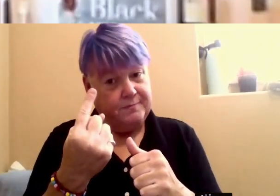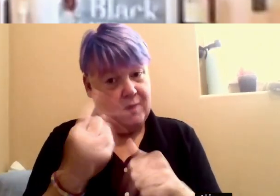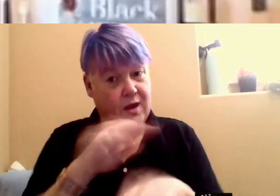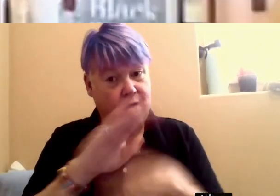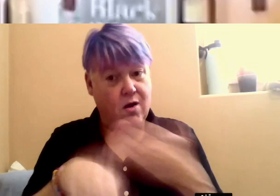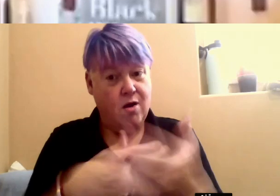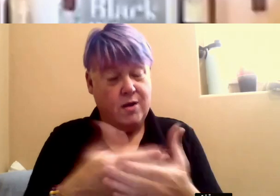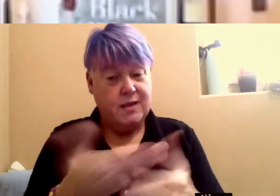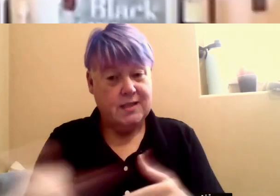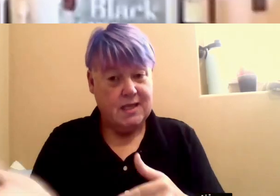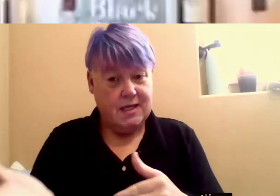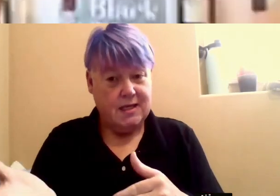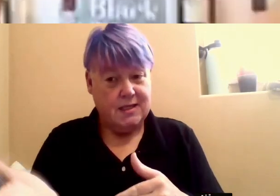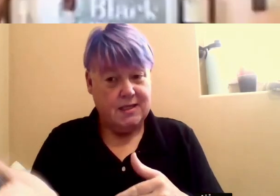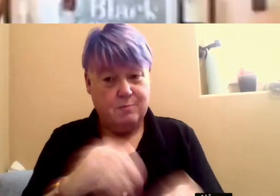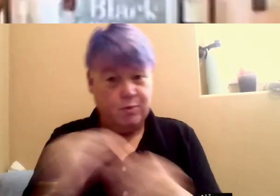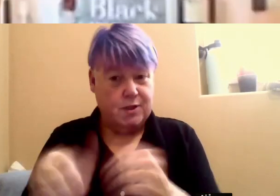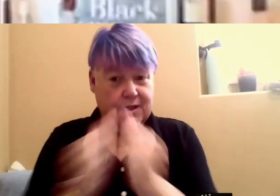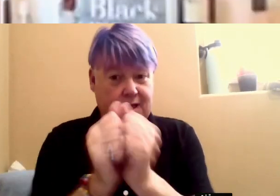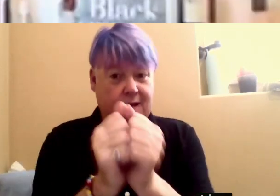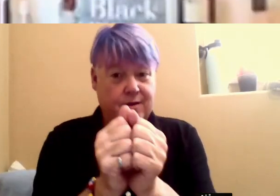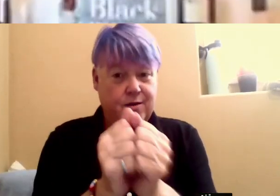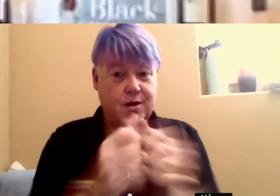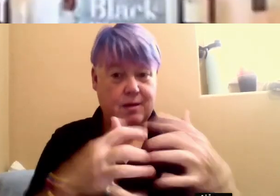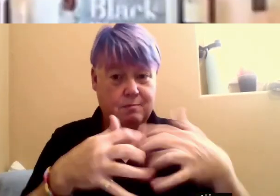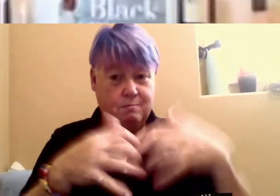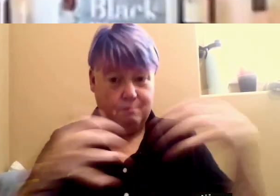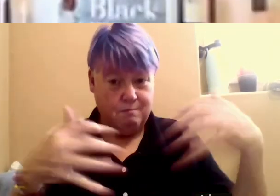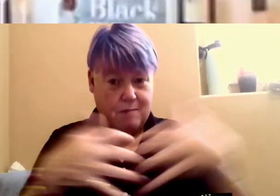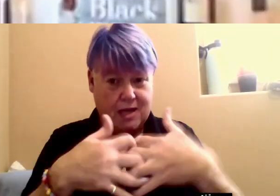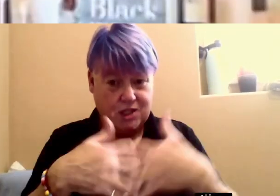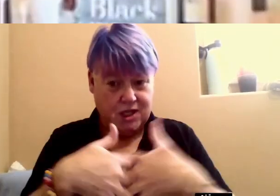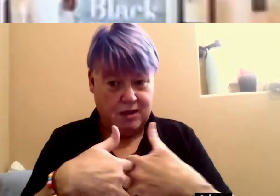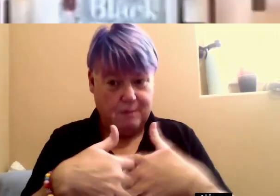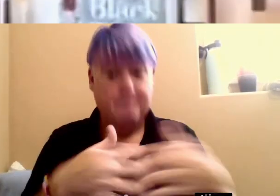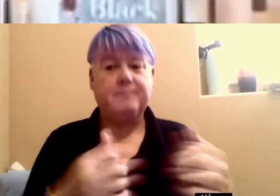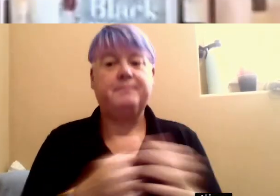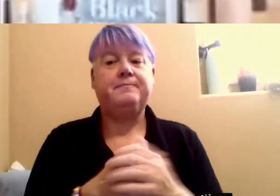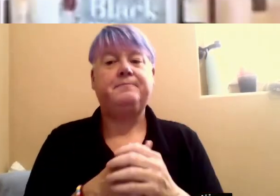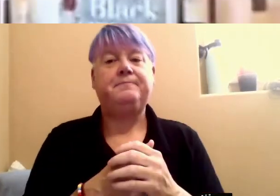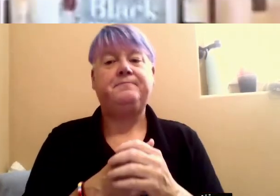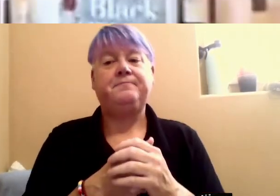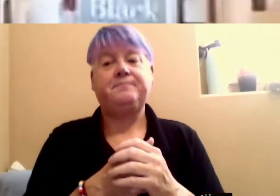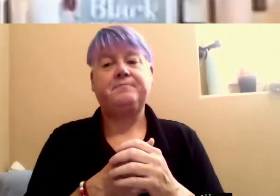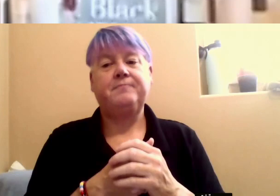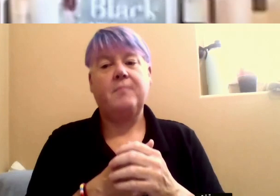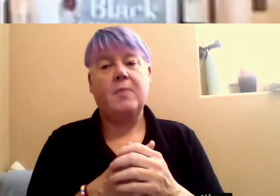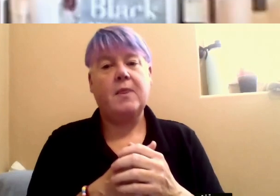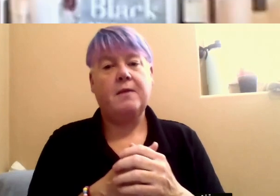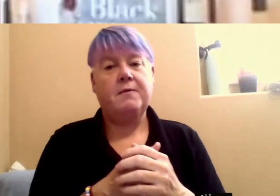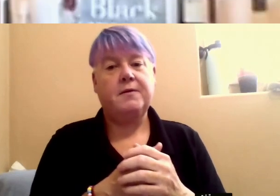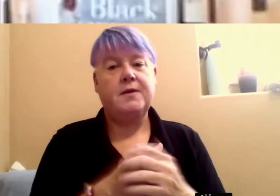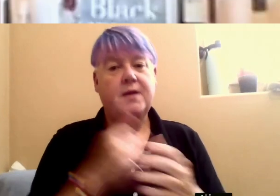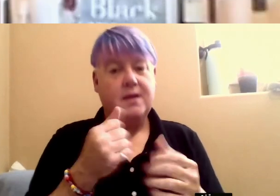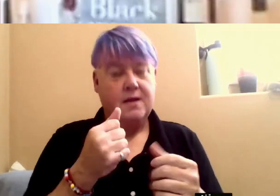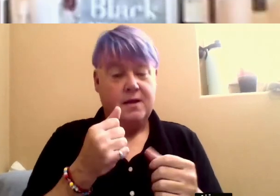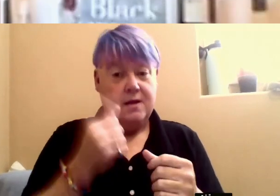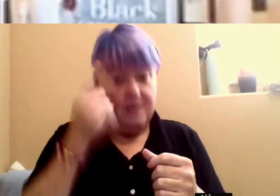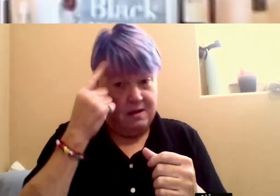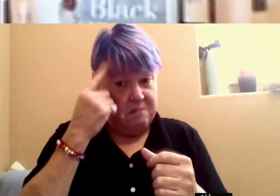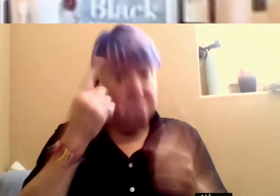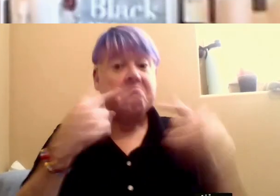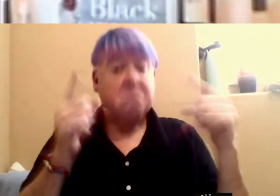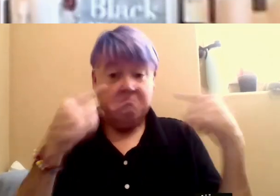elements, trying to put them all together into like a seamless story, which I think we were pretty successful at.